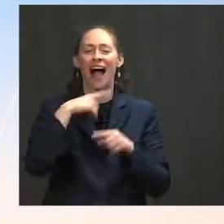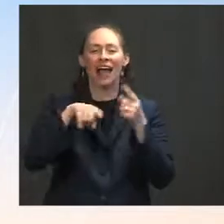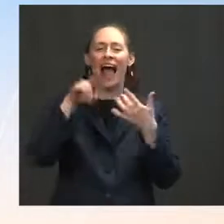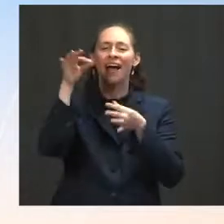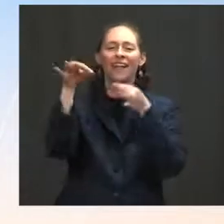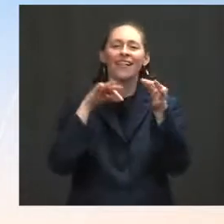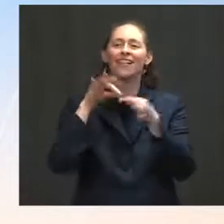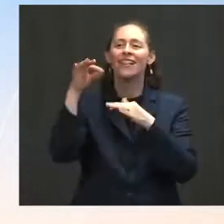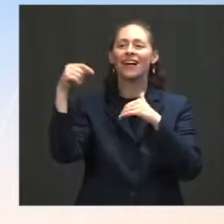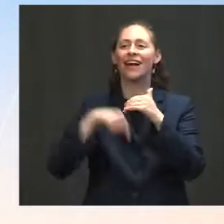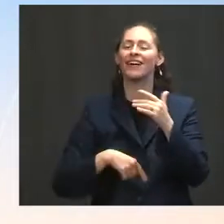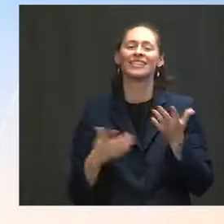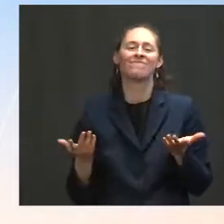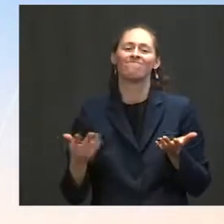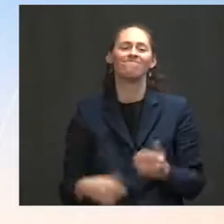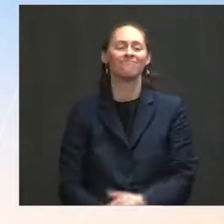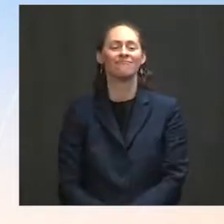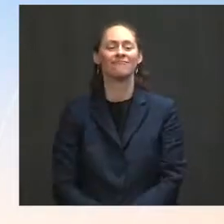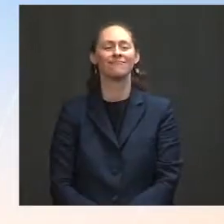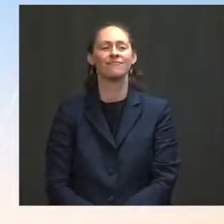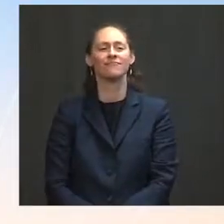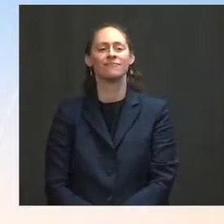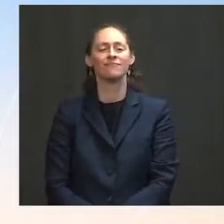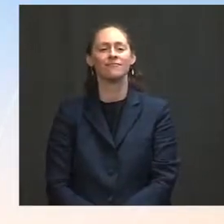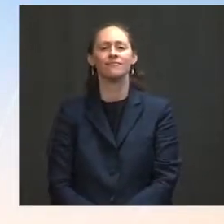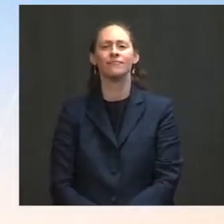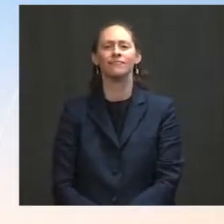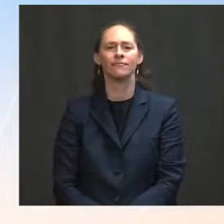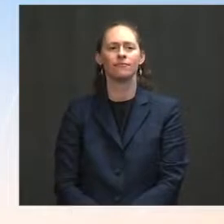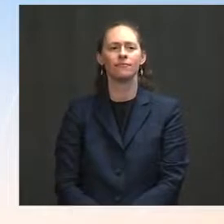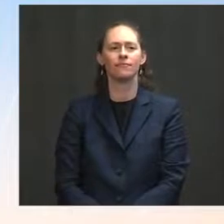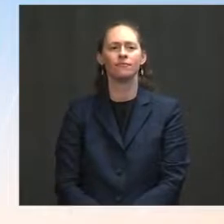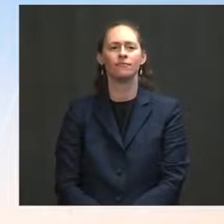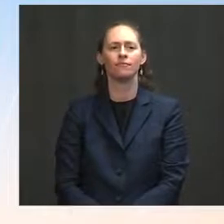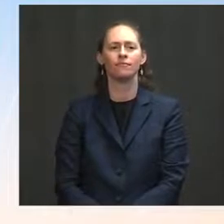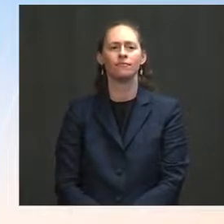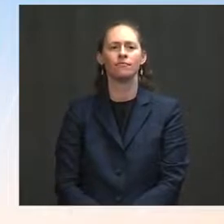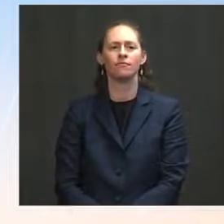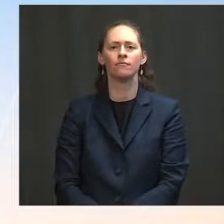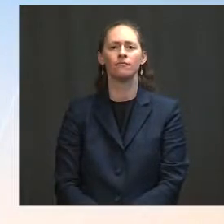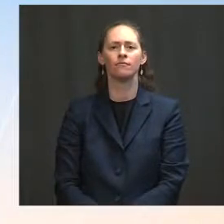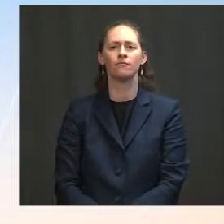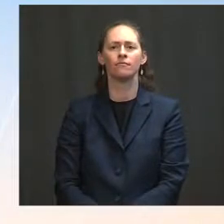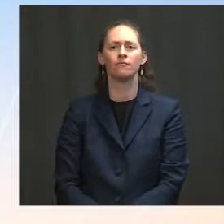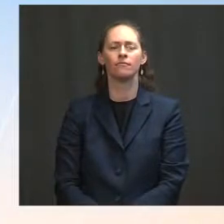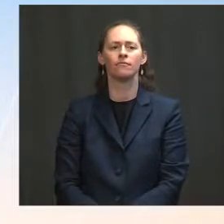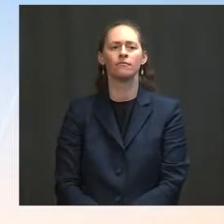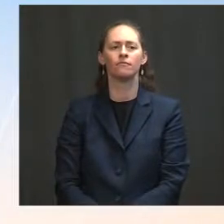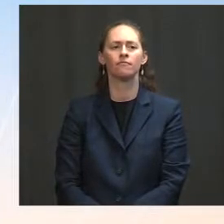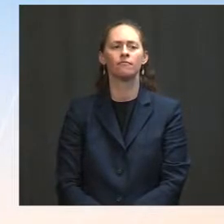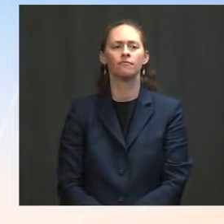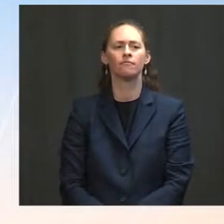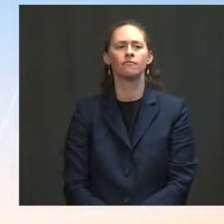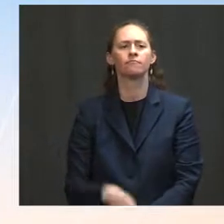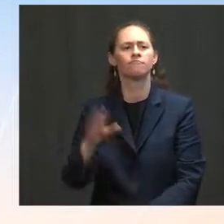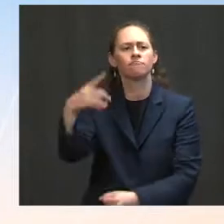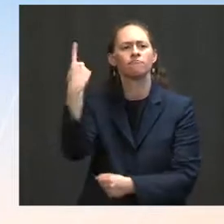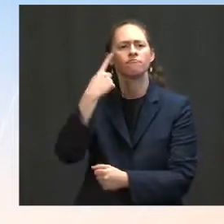Okay, and I have a question on Hunter Biden's artwork. Did the White House play any role in crafting the sales agreement with the New York